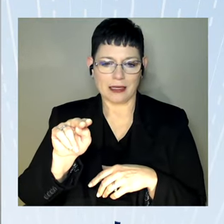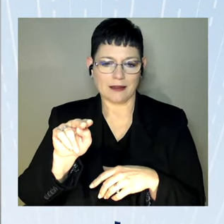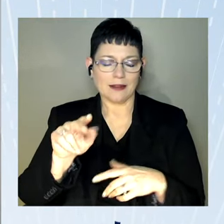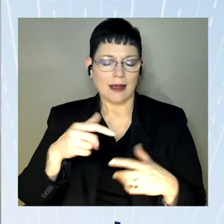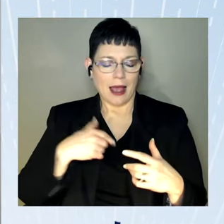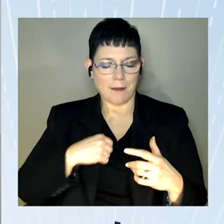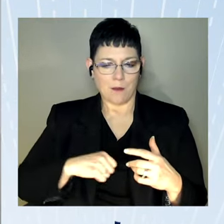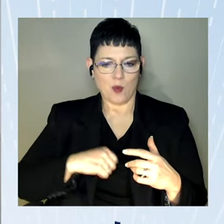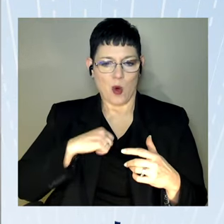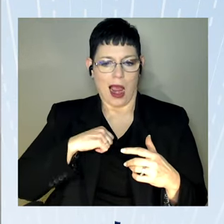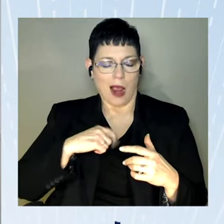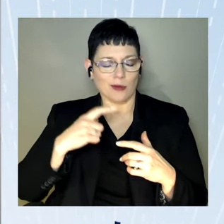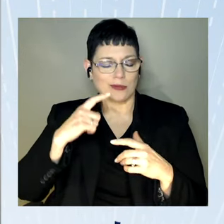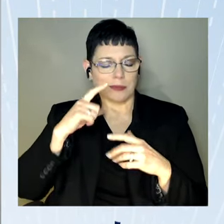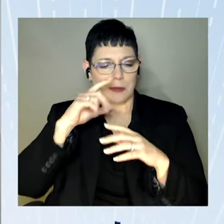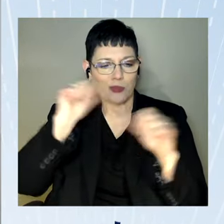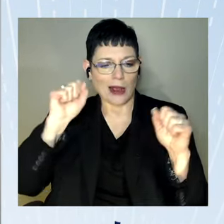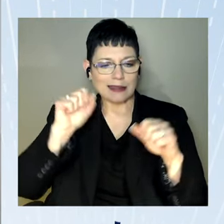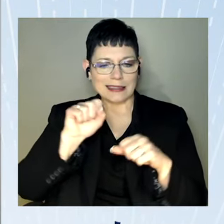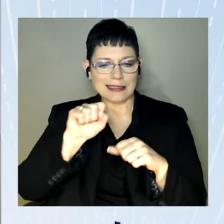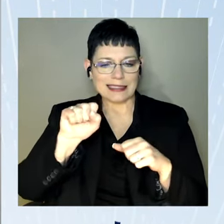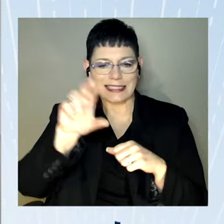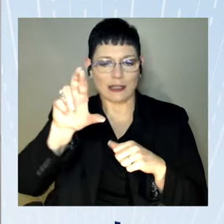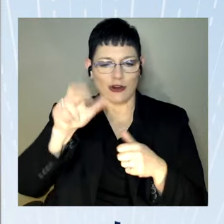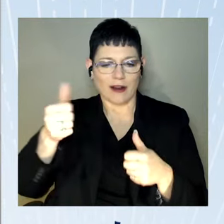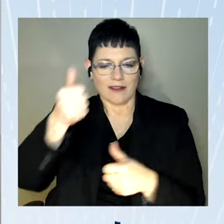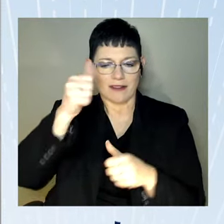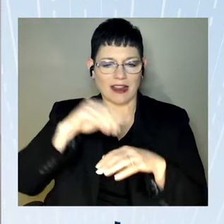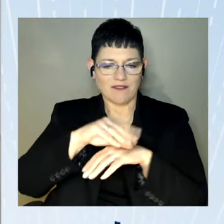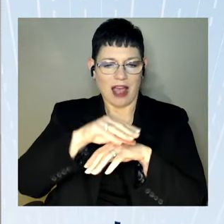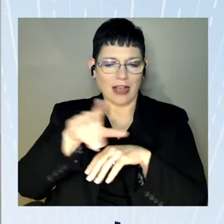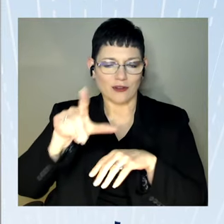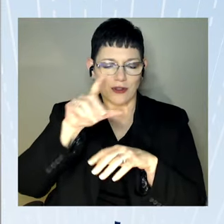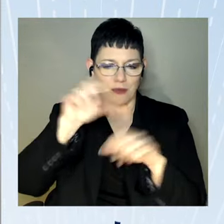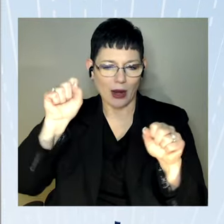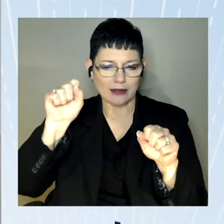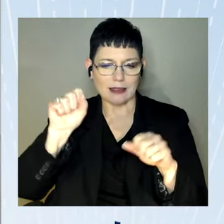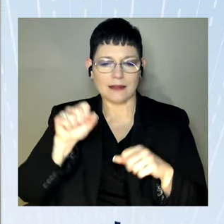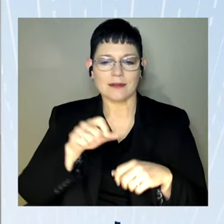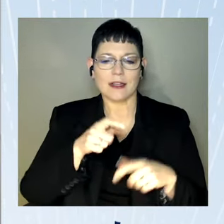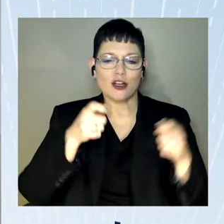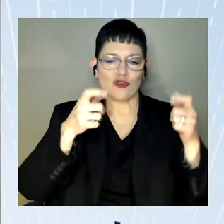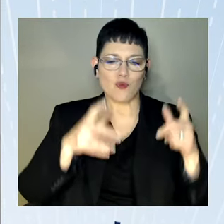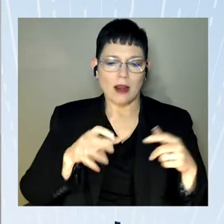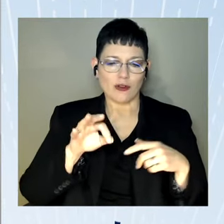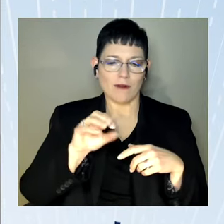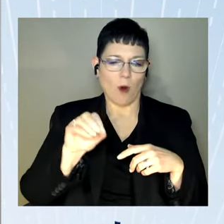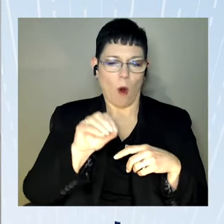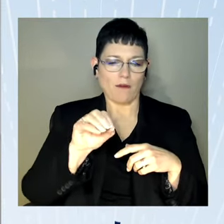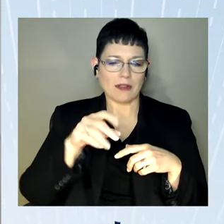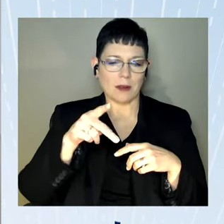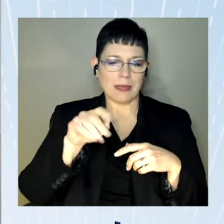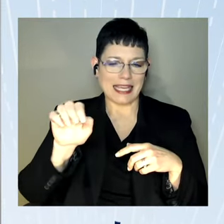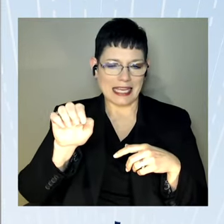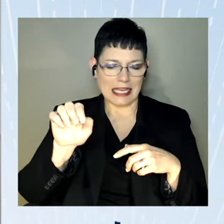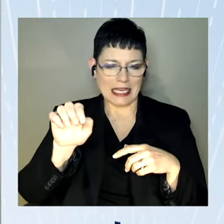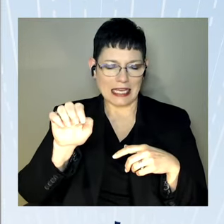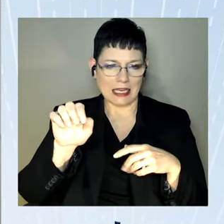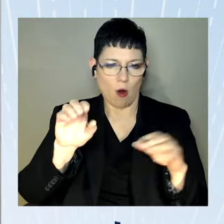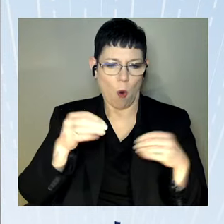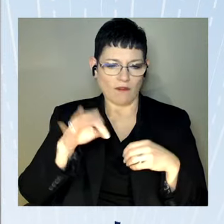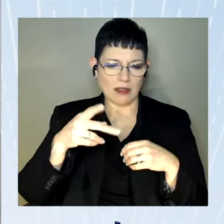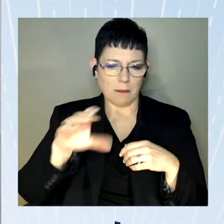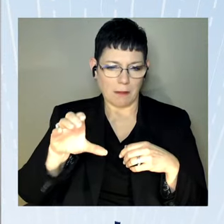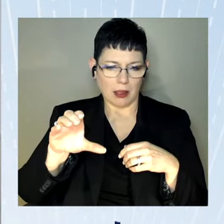president's senior advisors and as director of the Office of Public Engagement here at the White House. OPE serves as the front